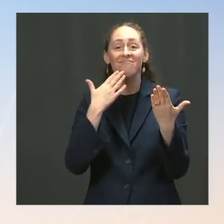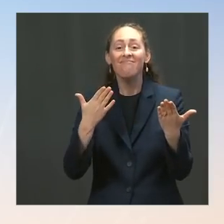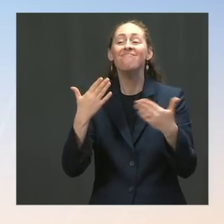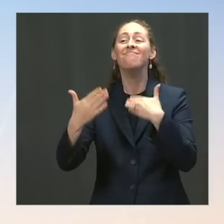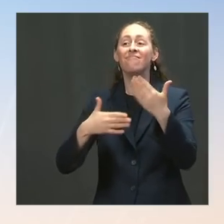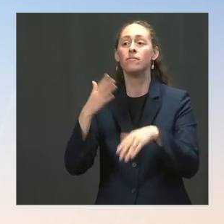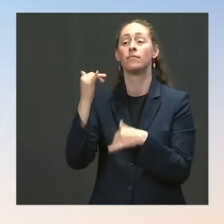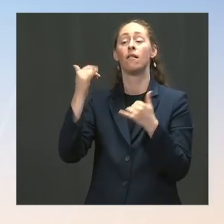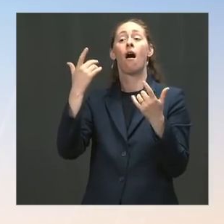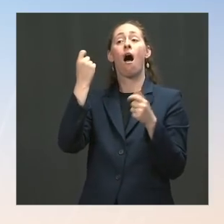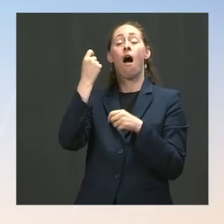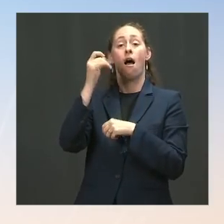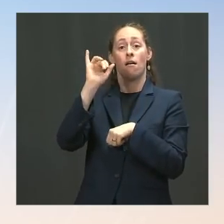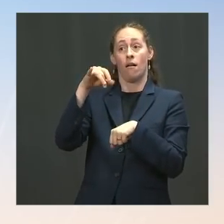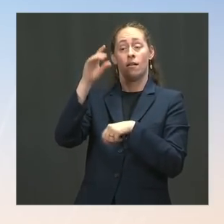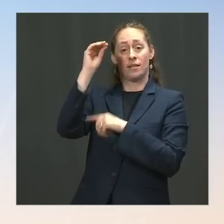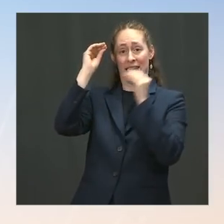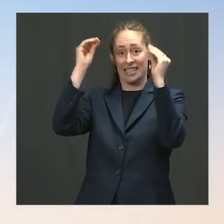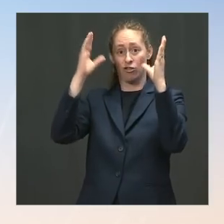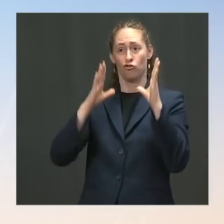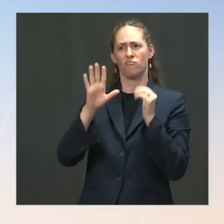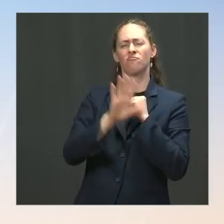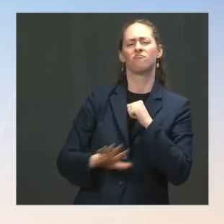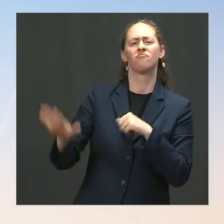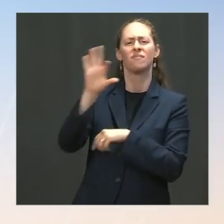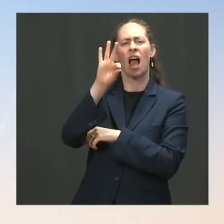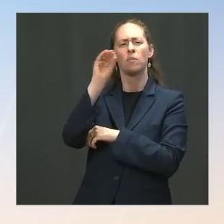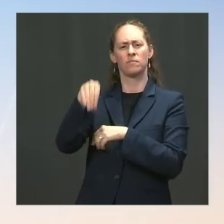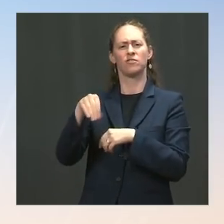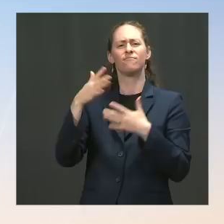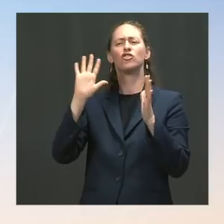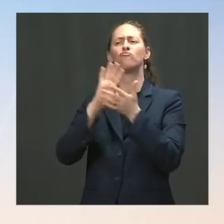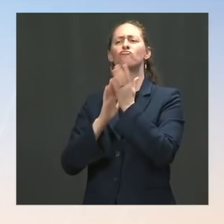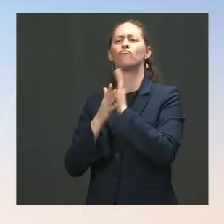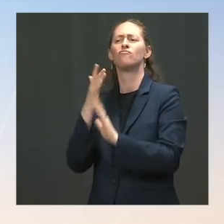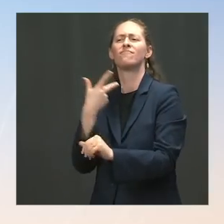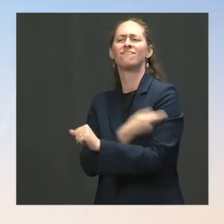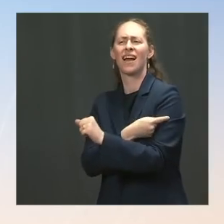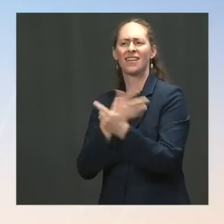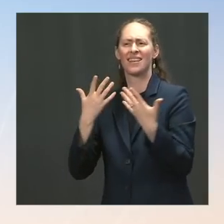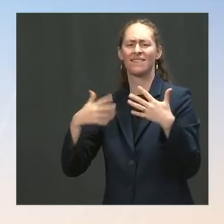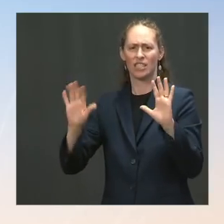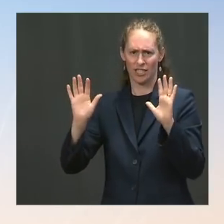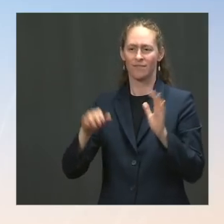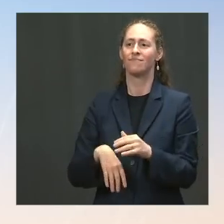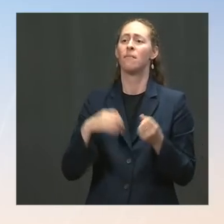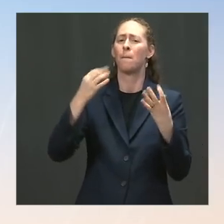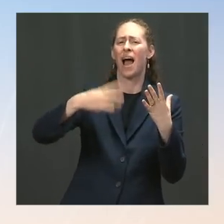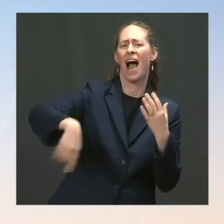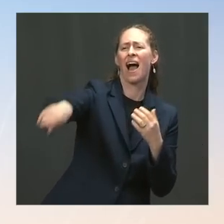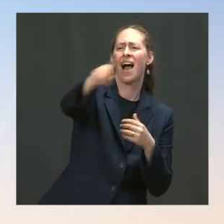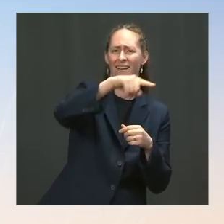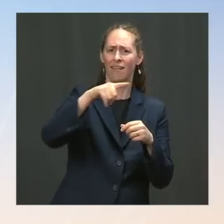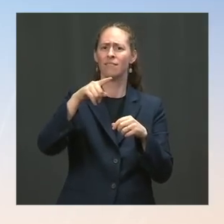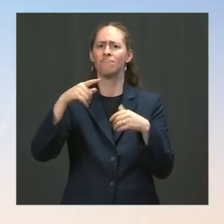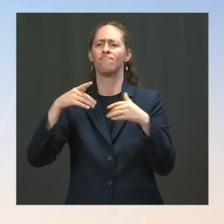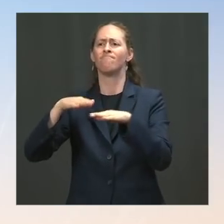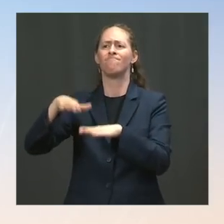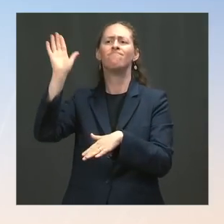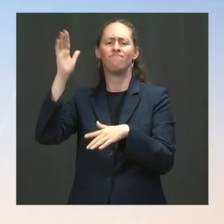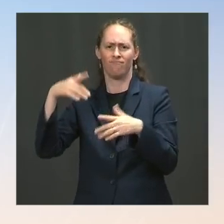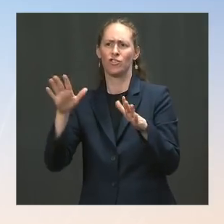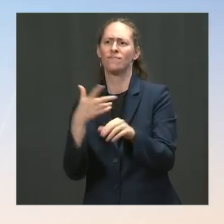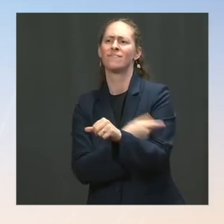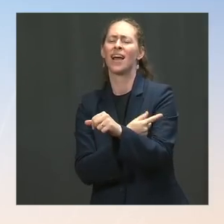been vaccinated, including millions of students. We provided $130 billion in American Rescue Plan